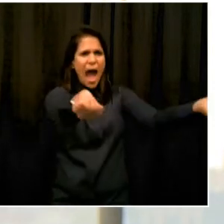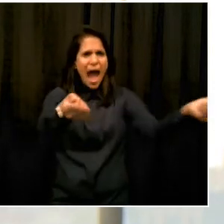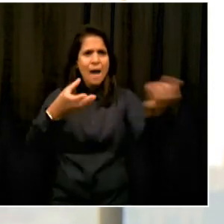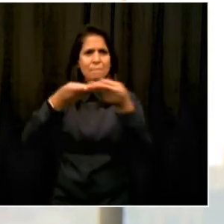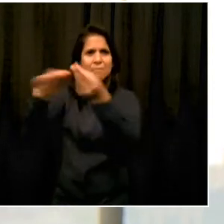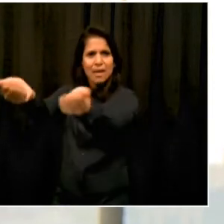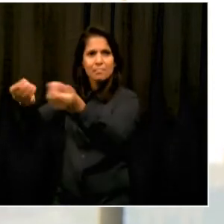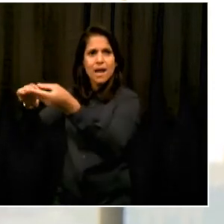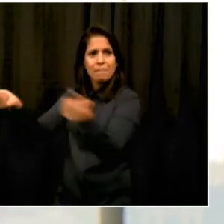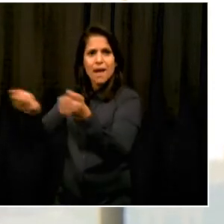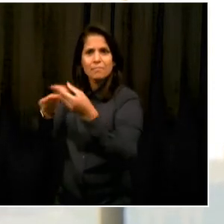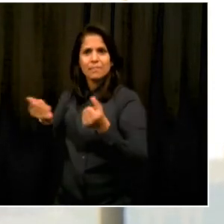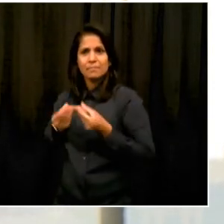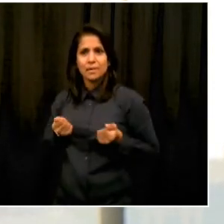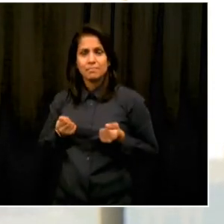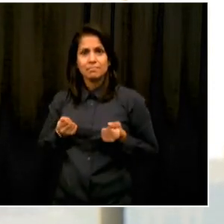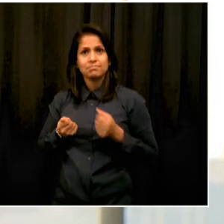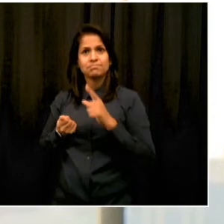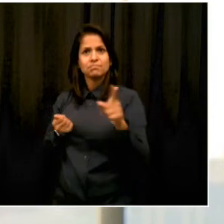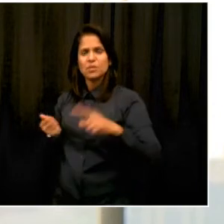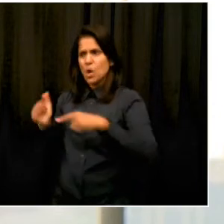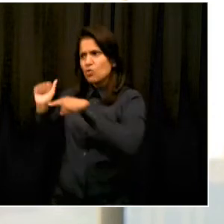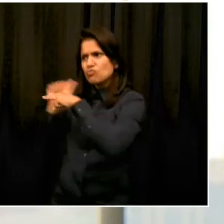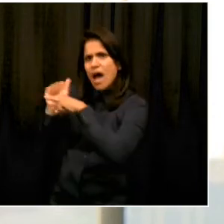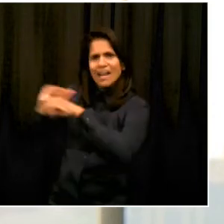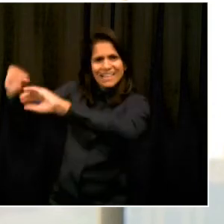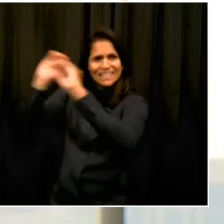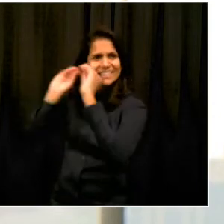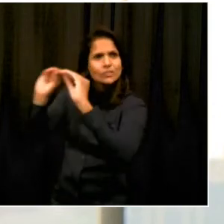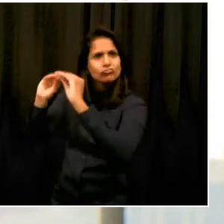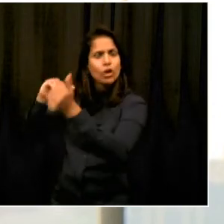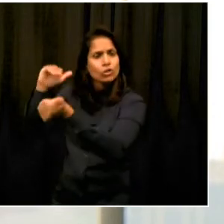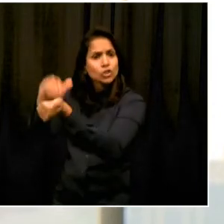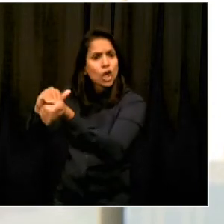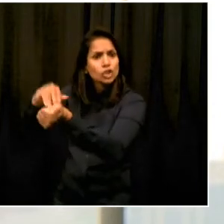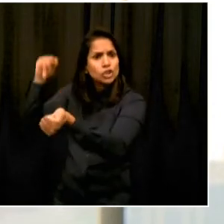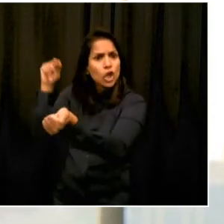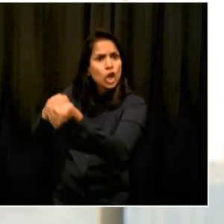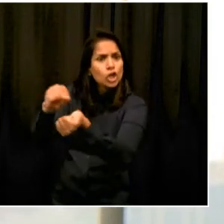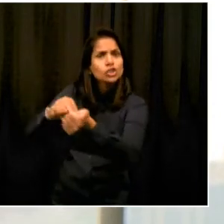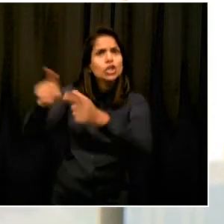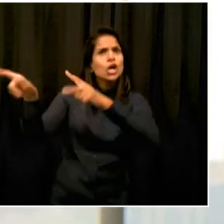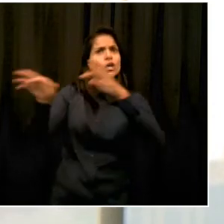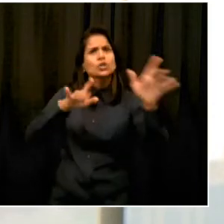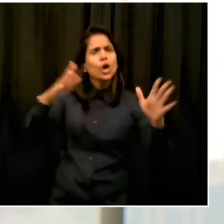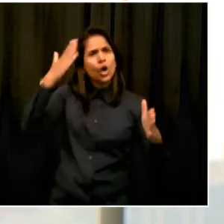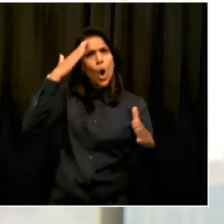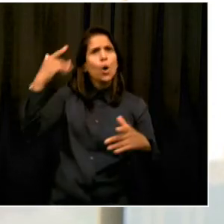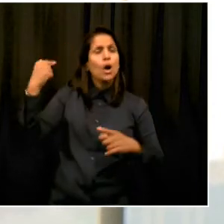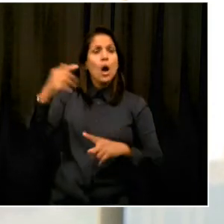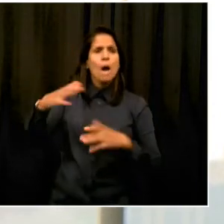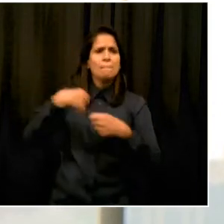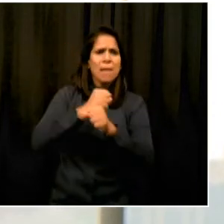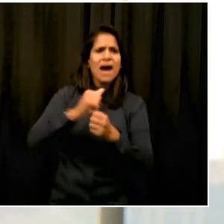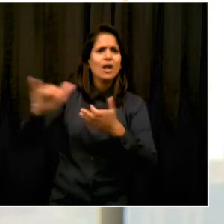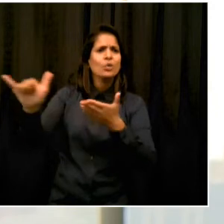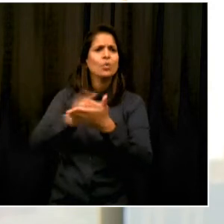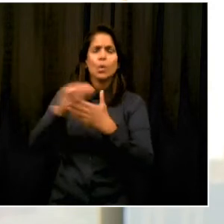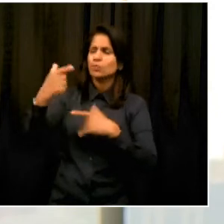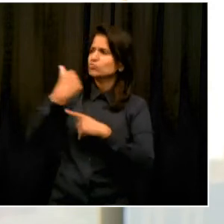Yorkers to create a greener city and a greener world. What we do here can be the